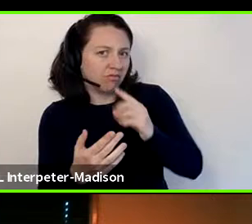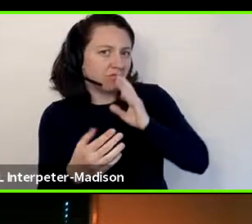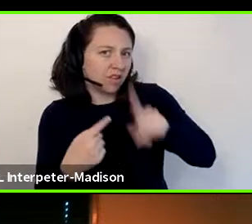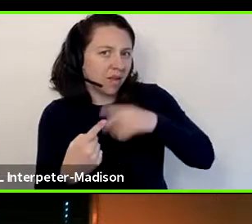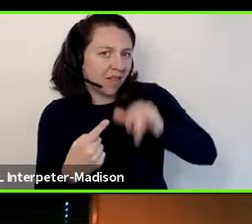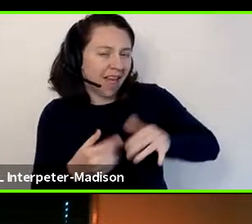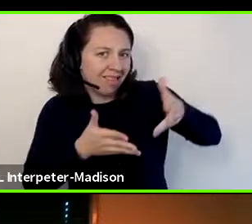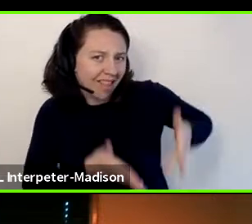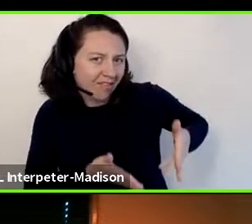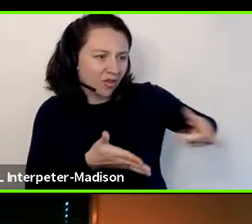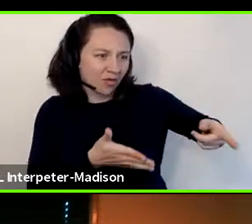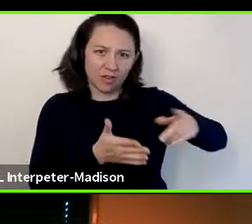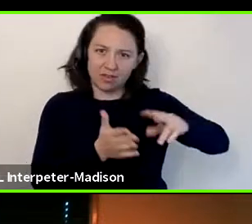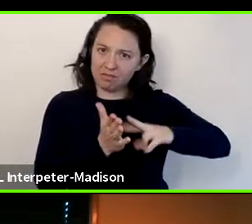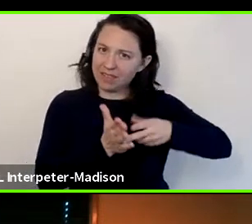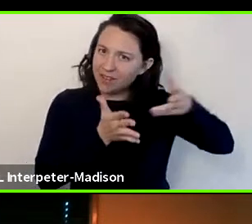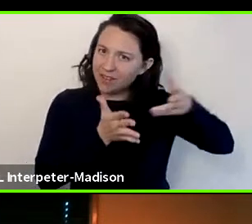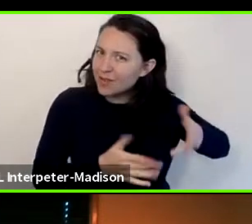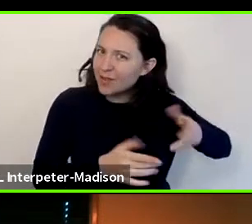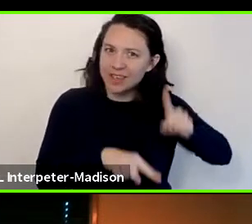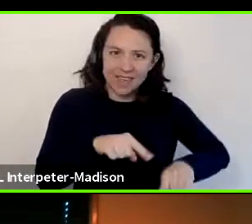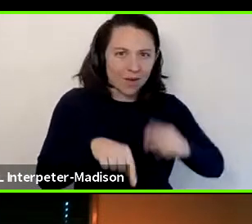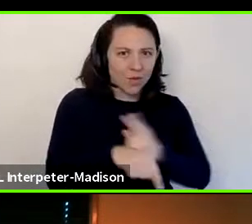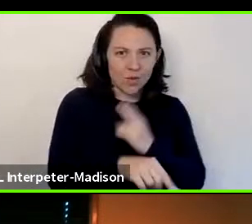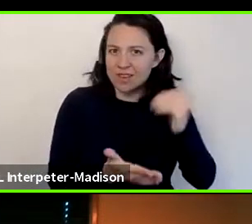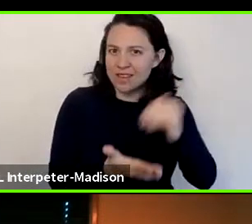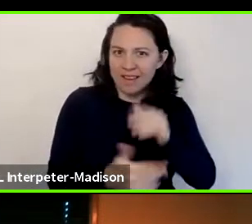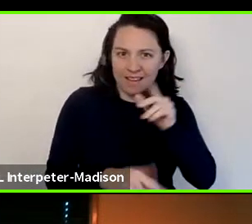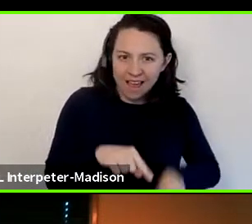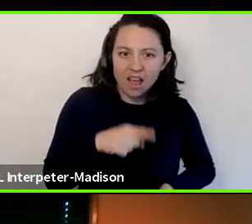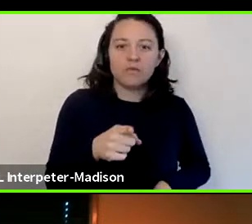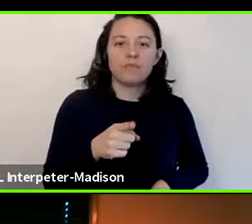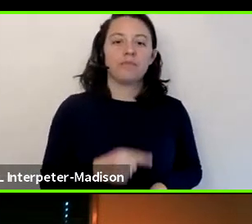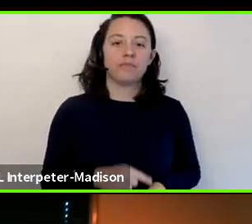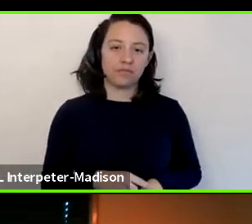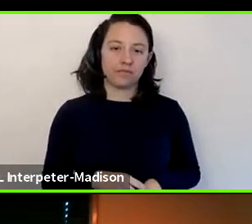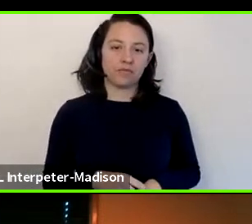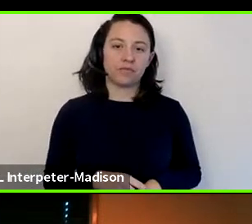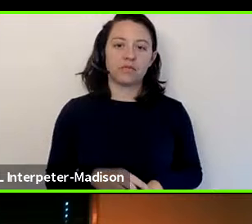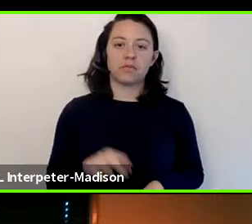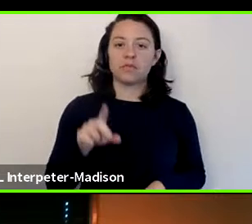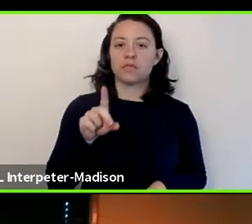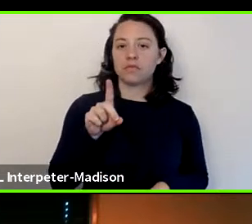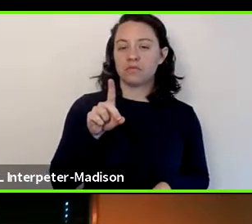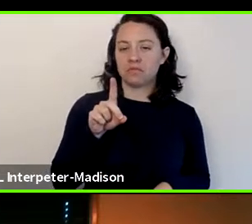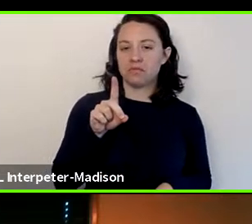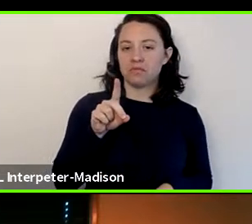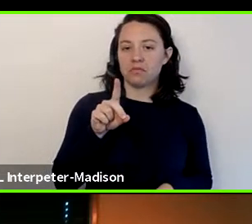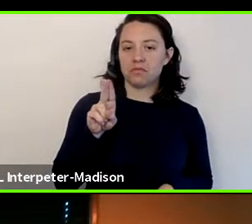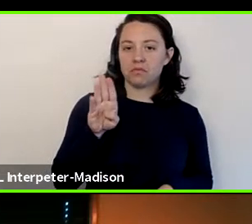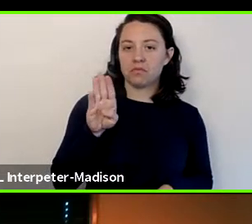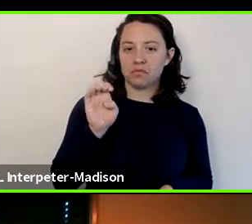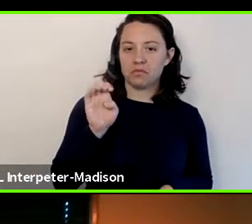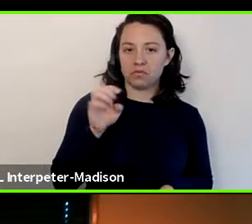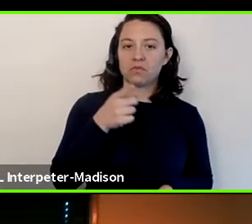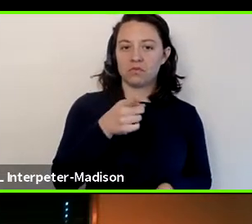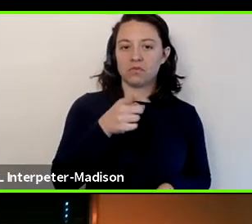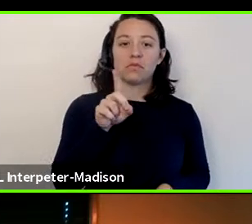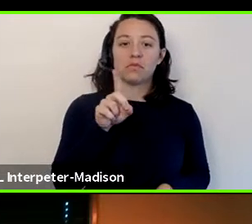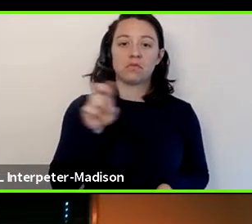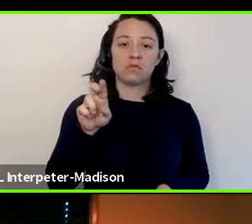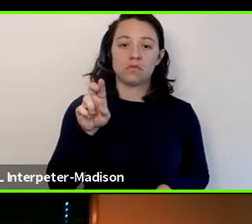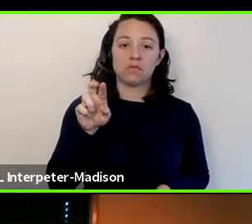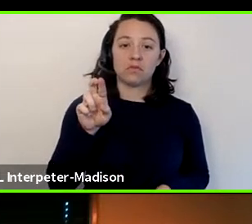Yes, so hence what Dr. Evans described. It's